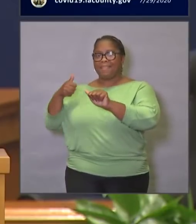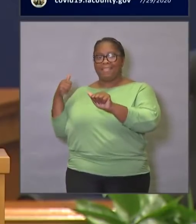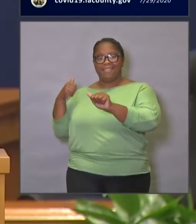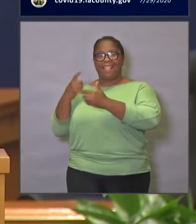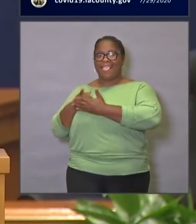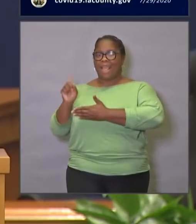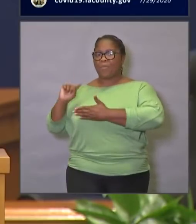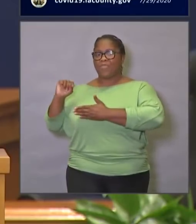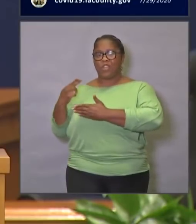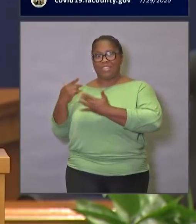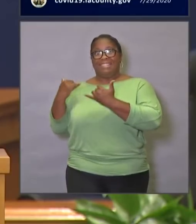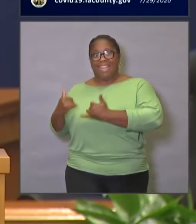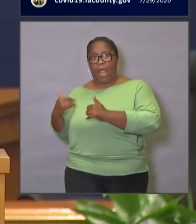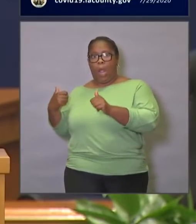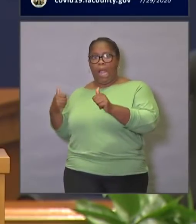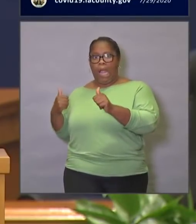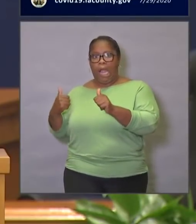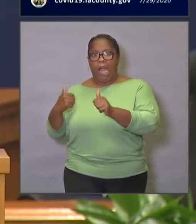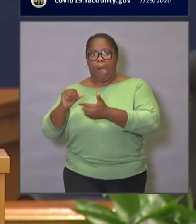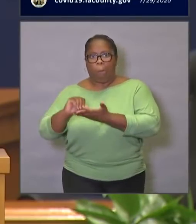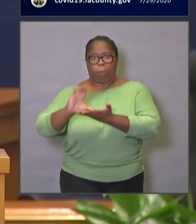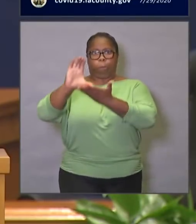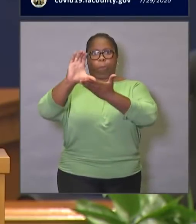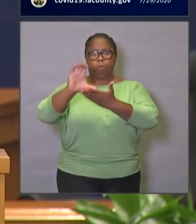Thursday. These cases include